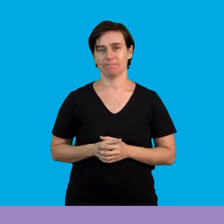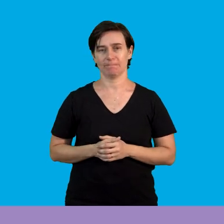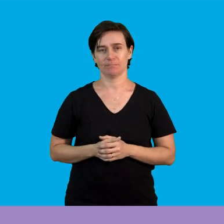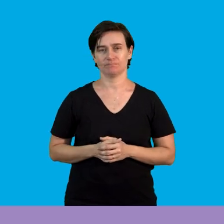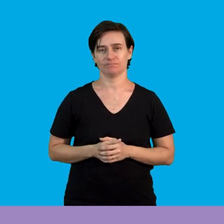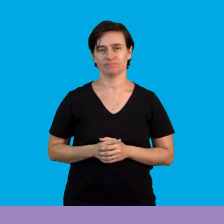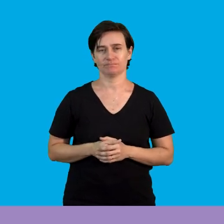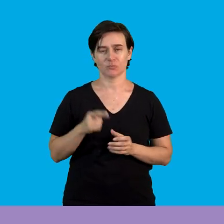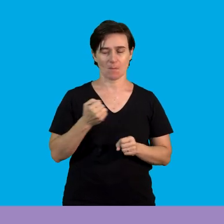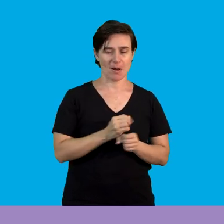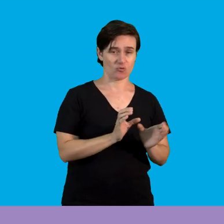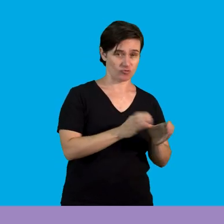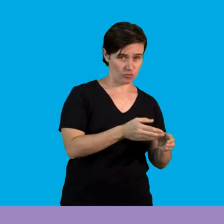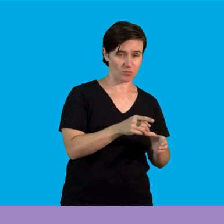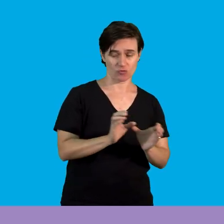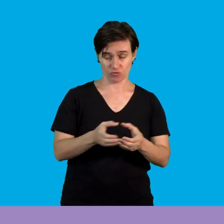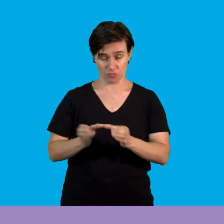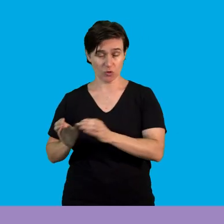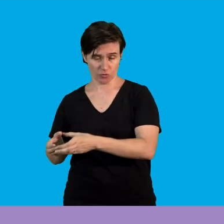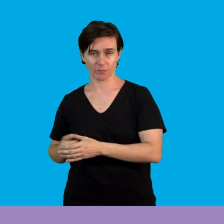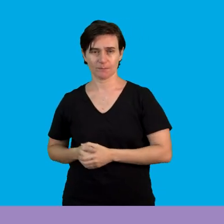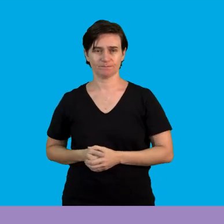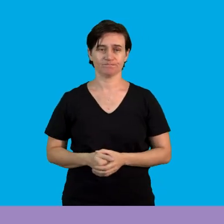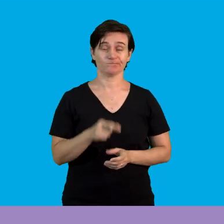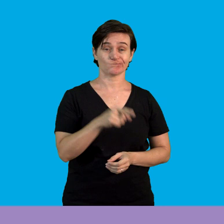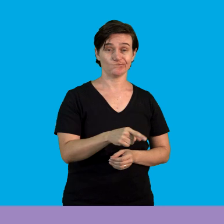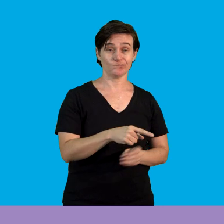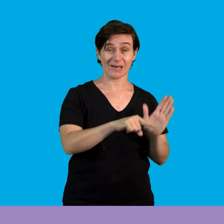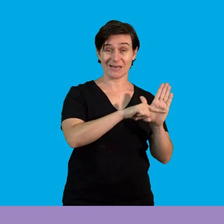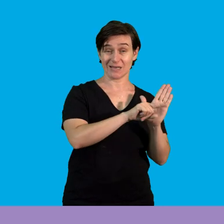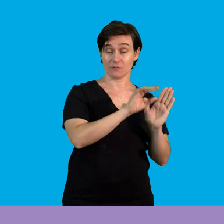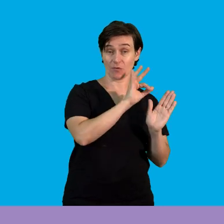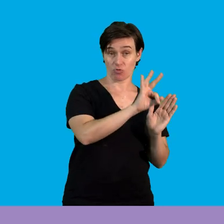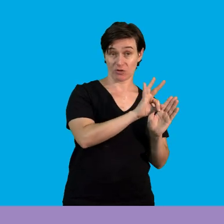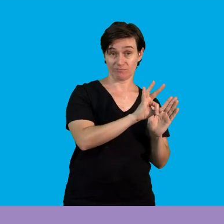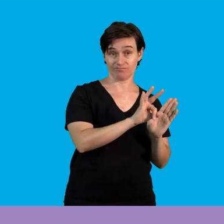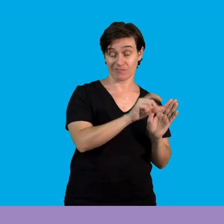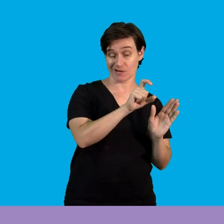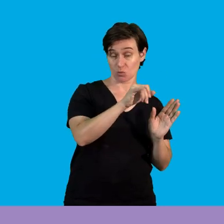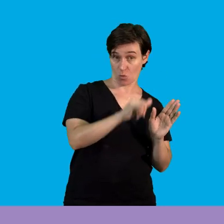terms. Let's group the first ones. It's negative